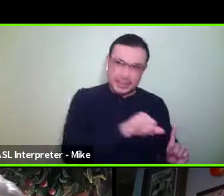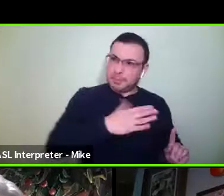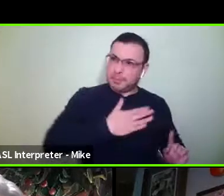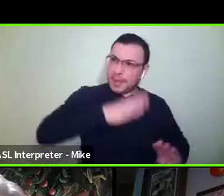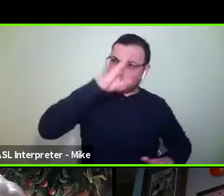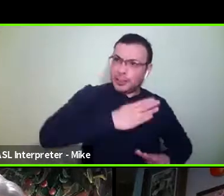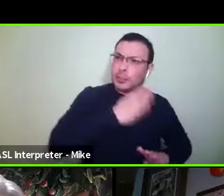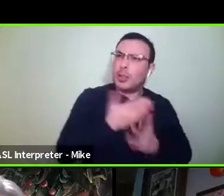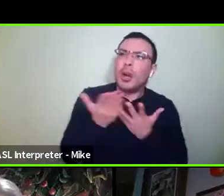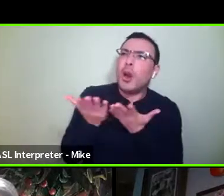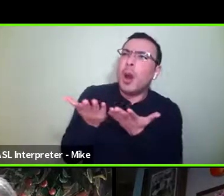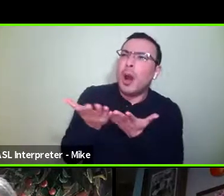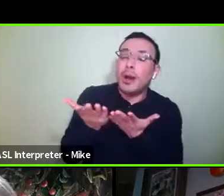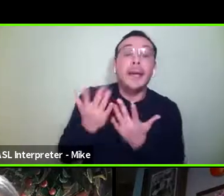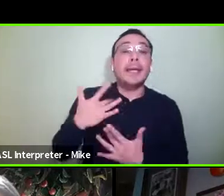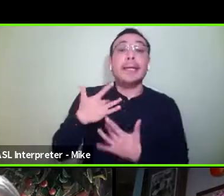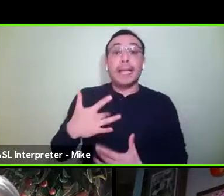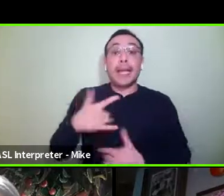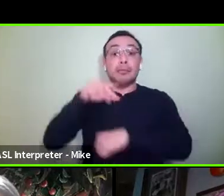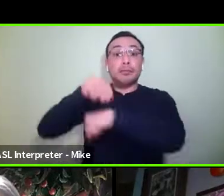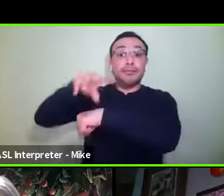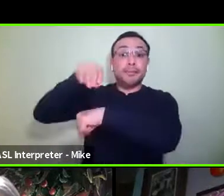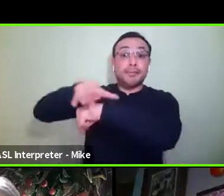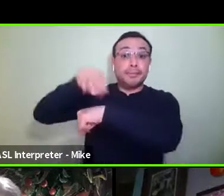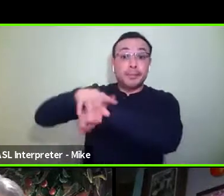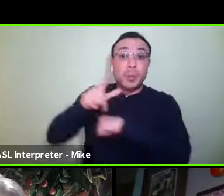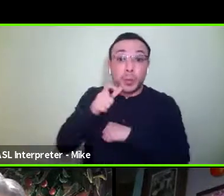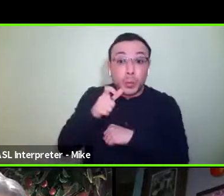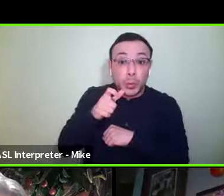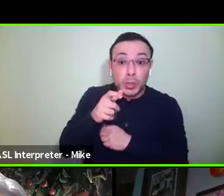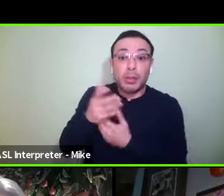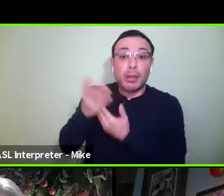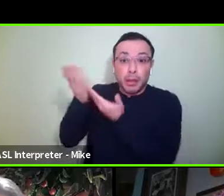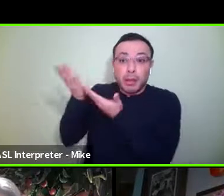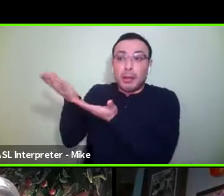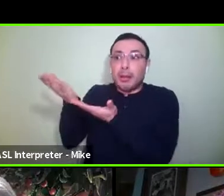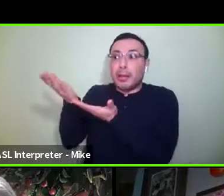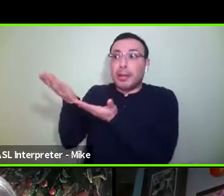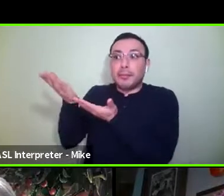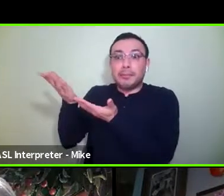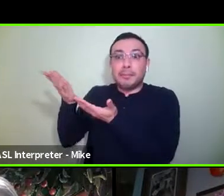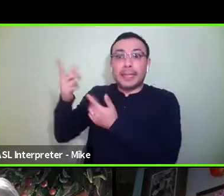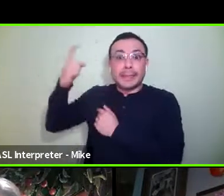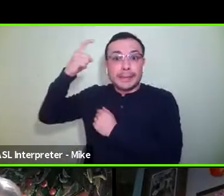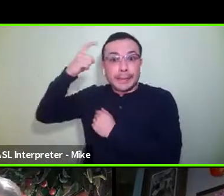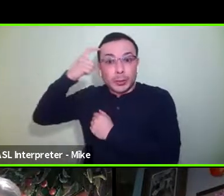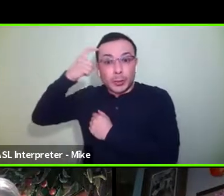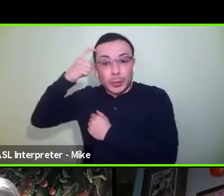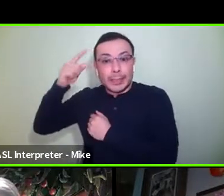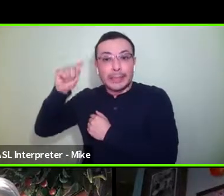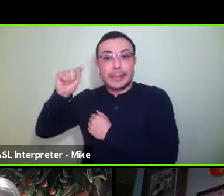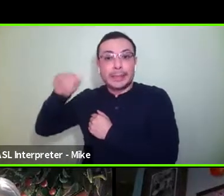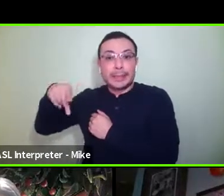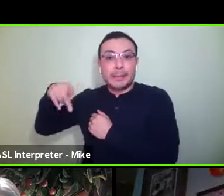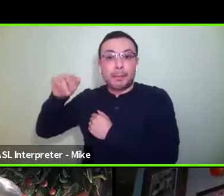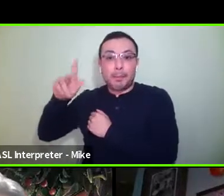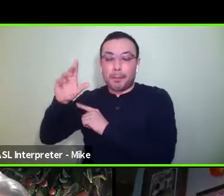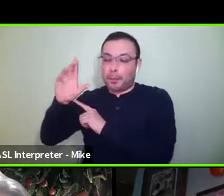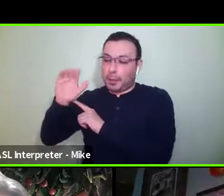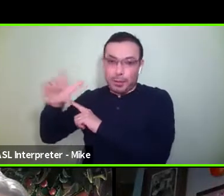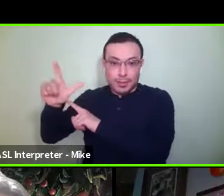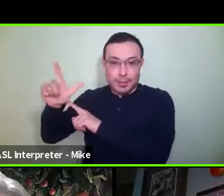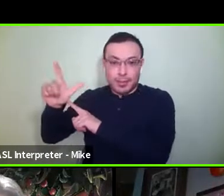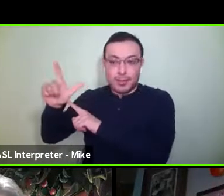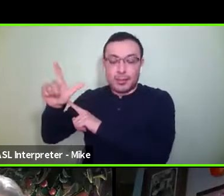or advising. If you talk to deaf people now about cochlear implants, they'll say, hey, yeah, maybe have it for your child,